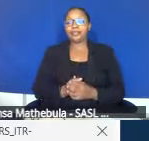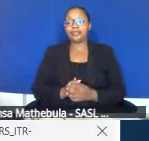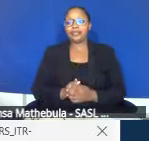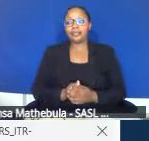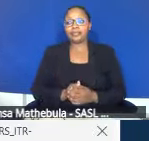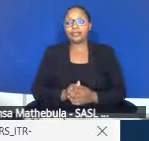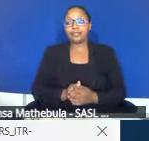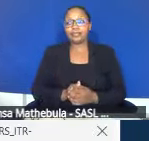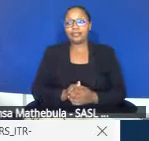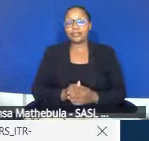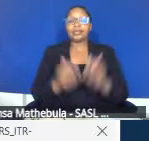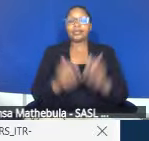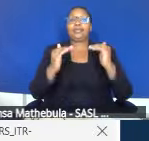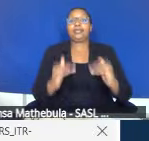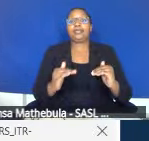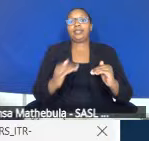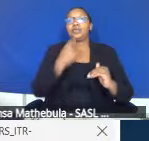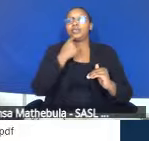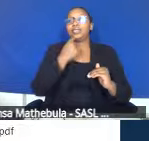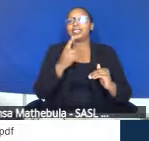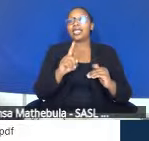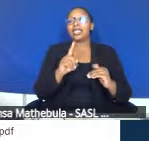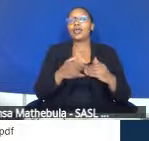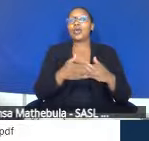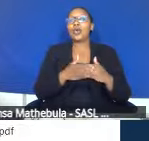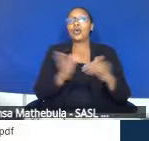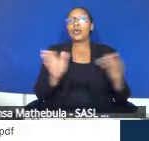Then we say open.